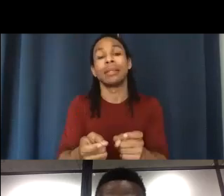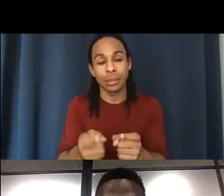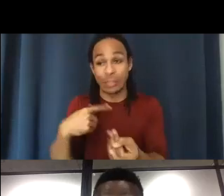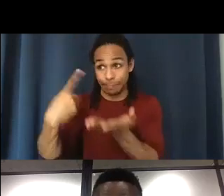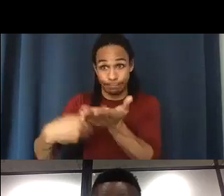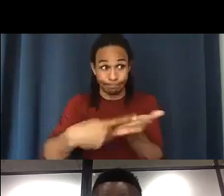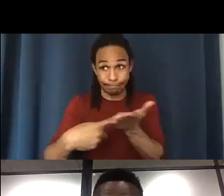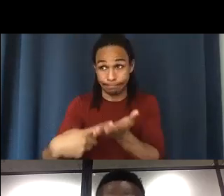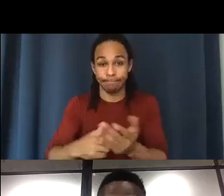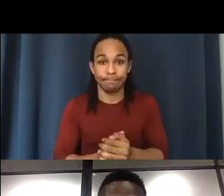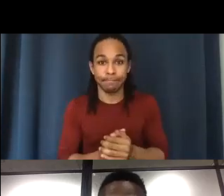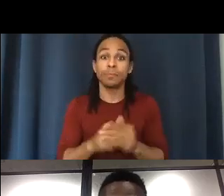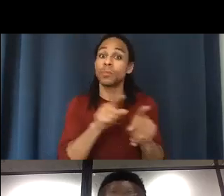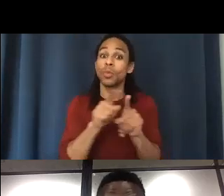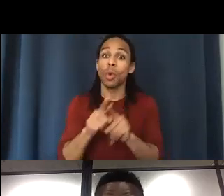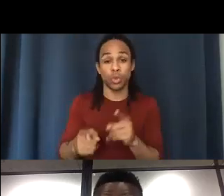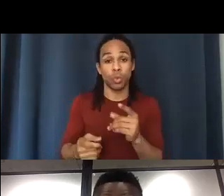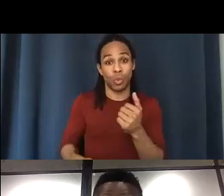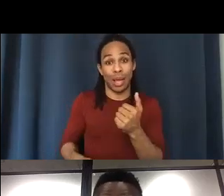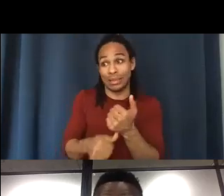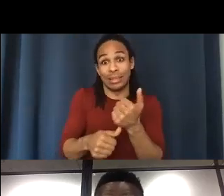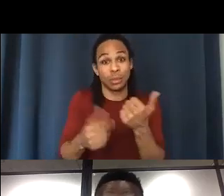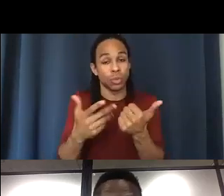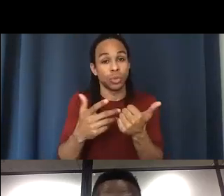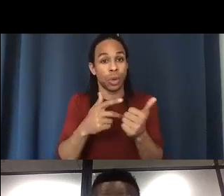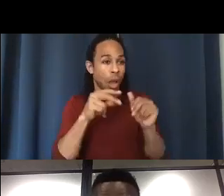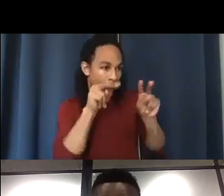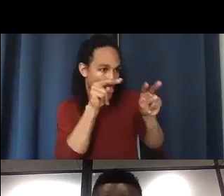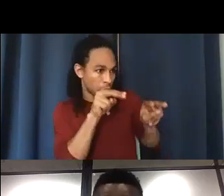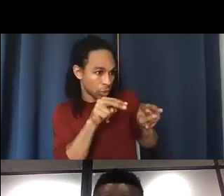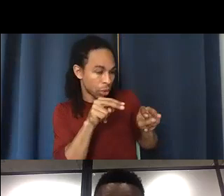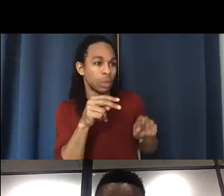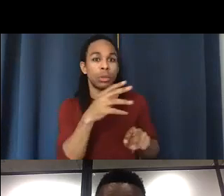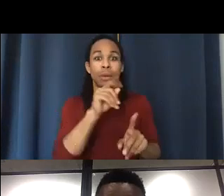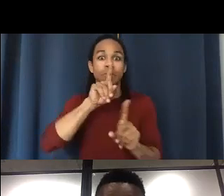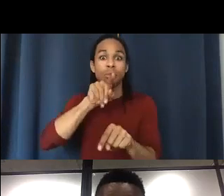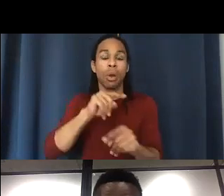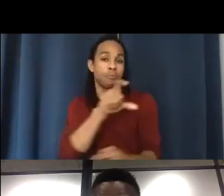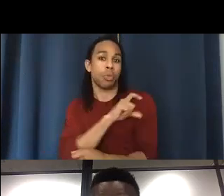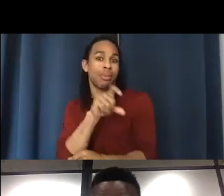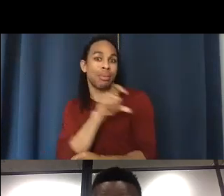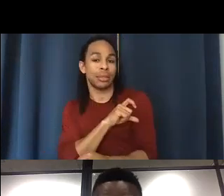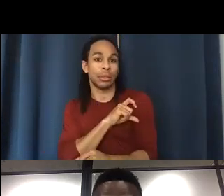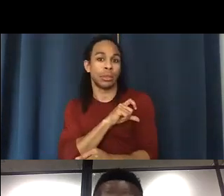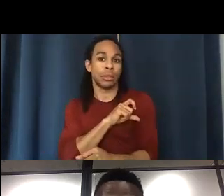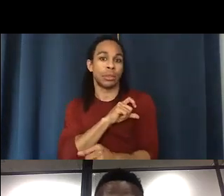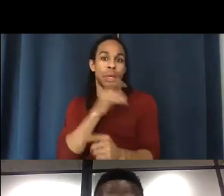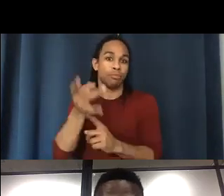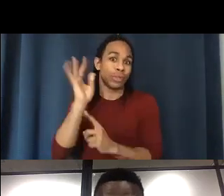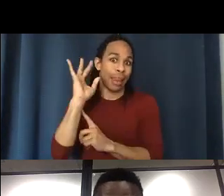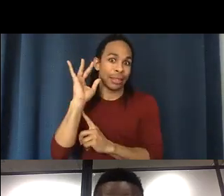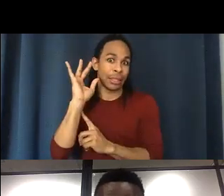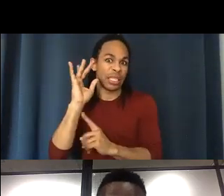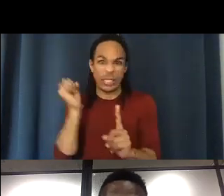in monitoring and reporting police brutality, because with the amount of police that are there to